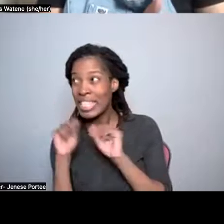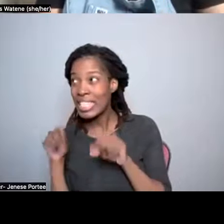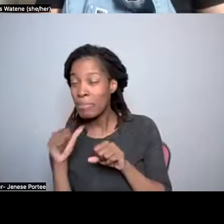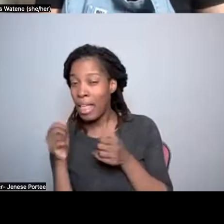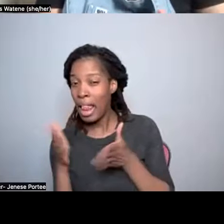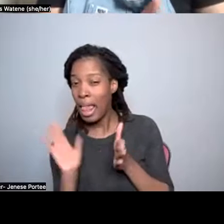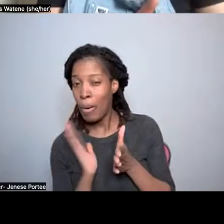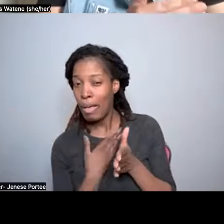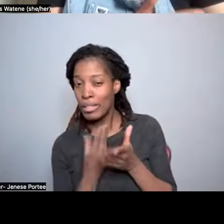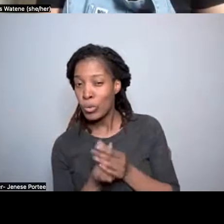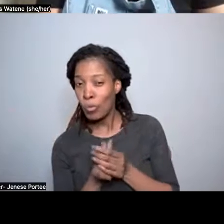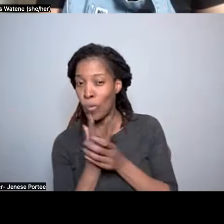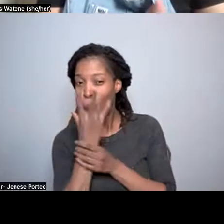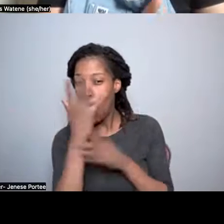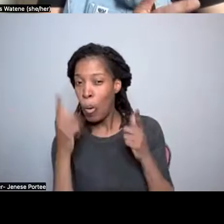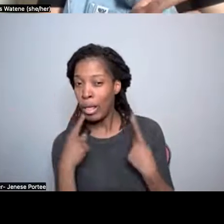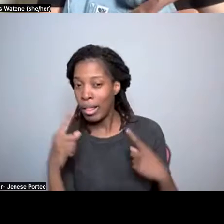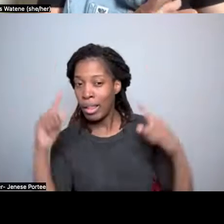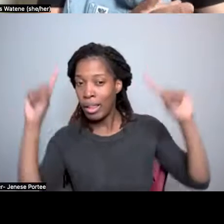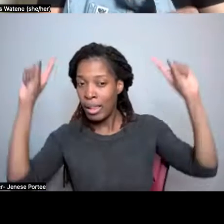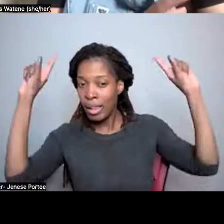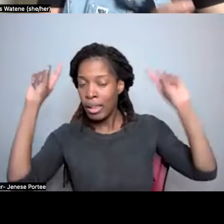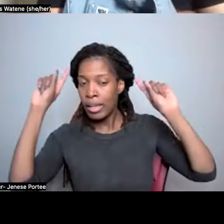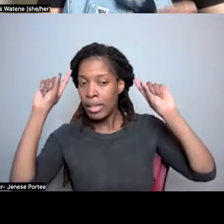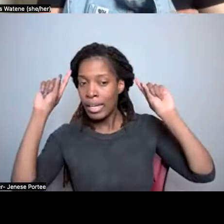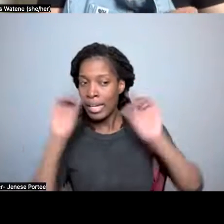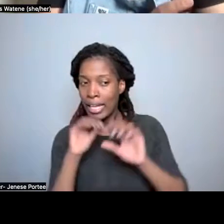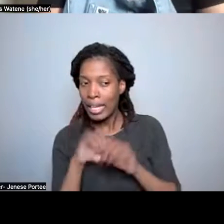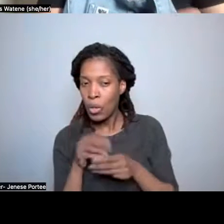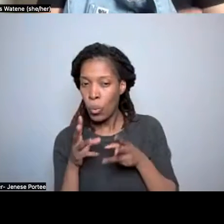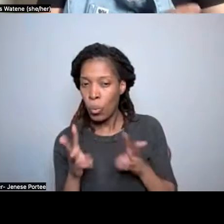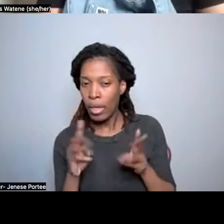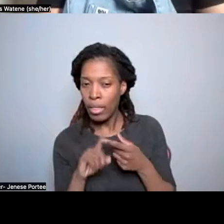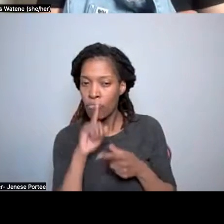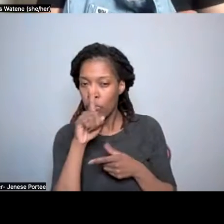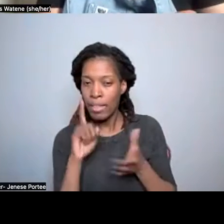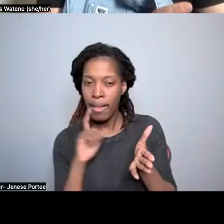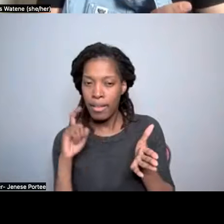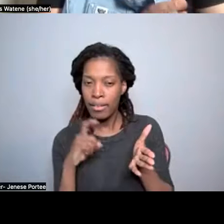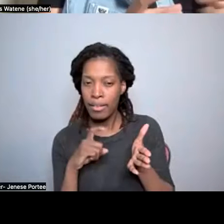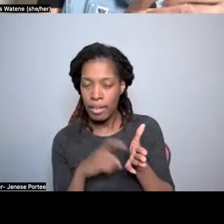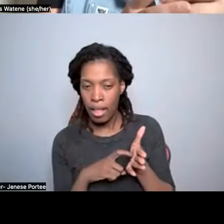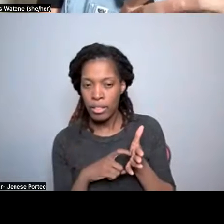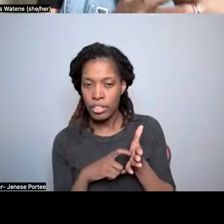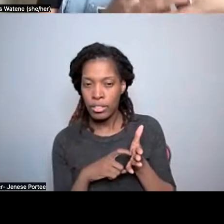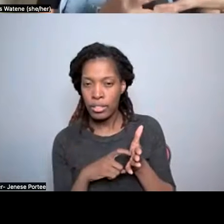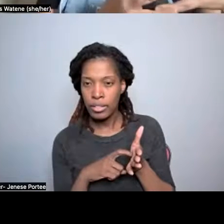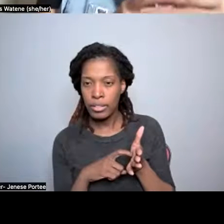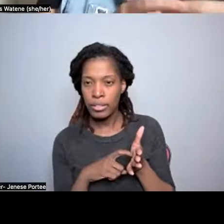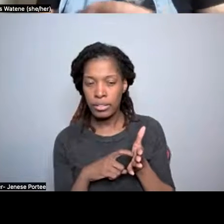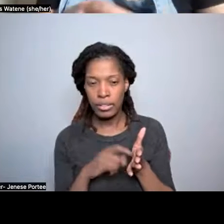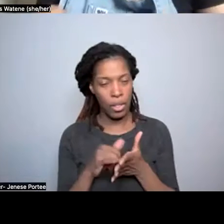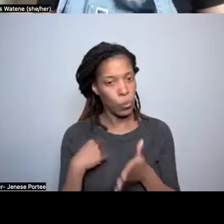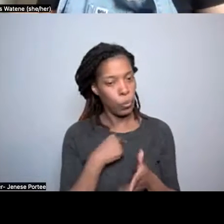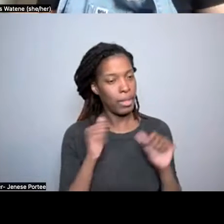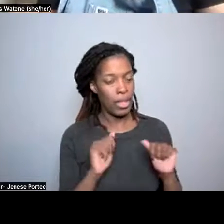to flourish and grow and to do that in a way that really acknowledges that we can